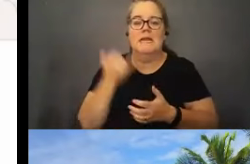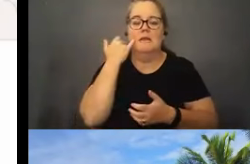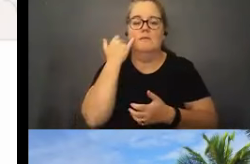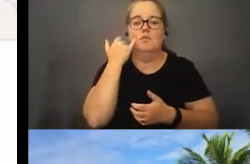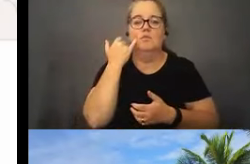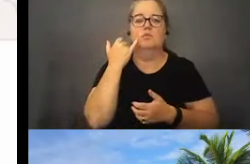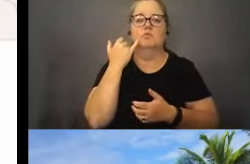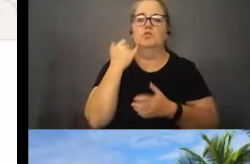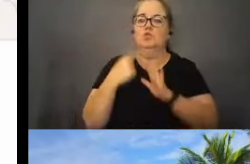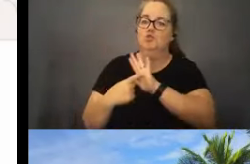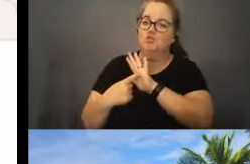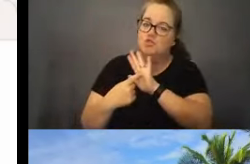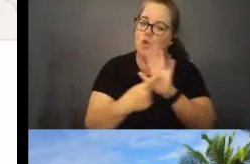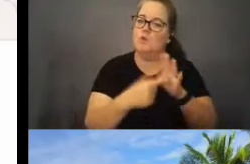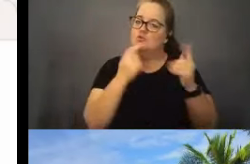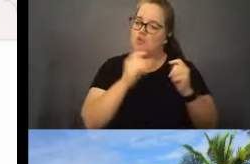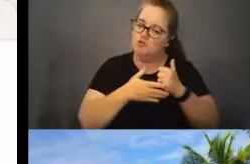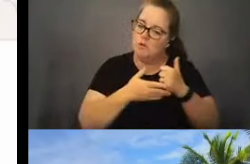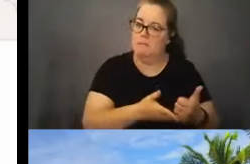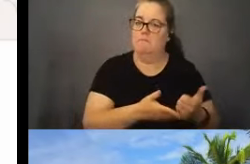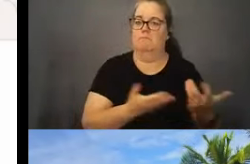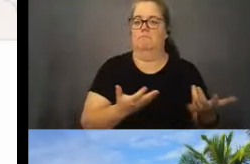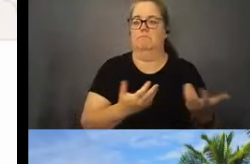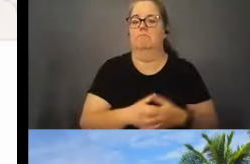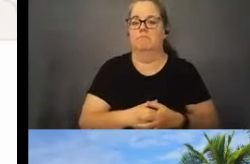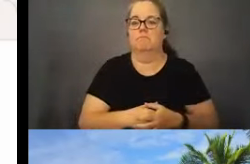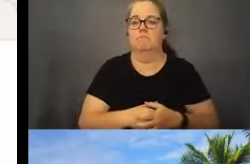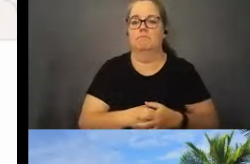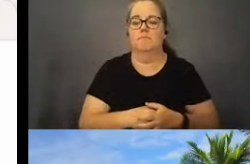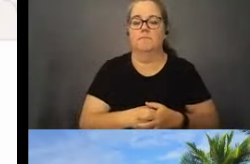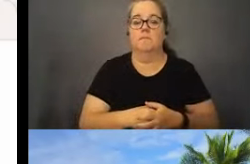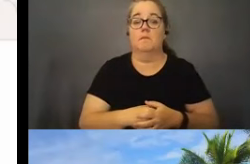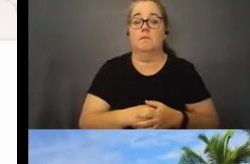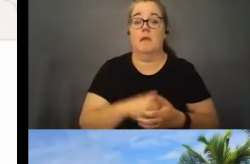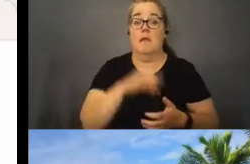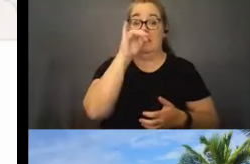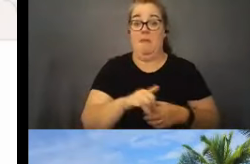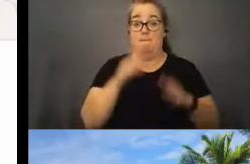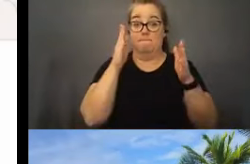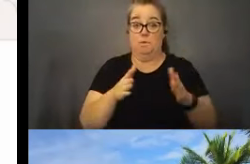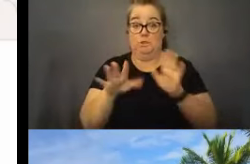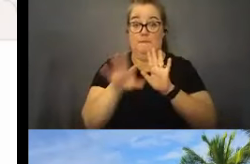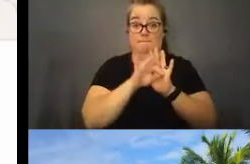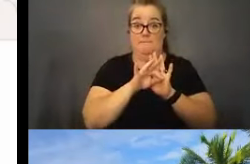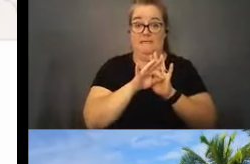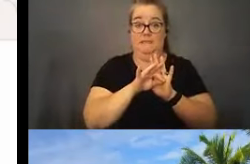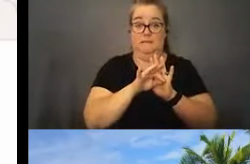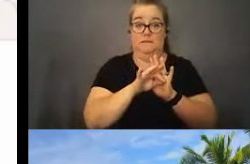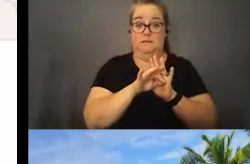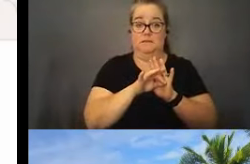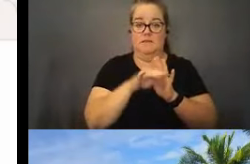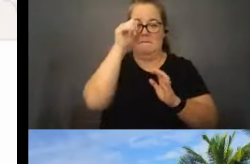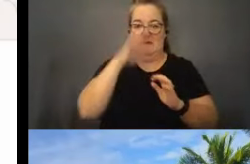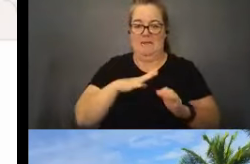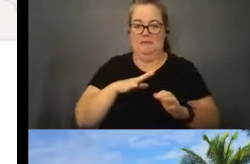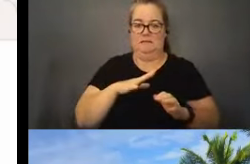show that you're helping, that will be fine. So he picked, I think, the man behind him and